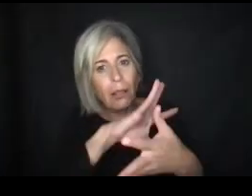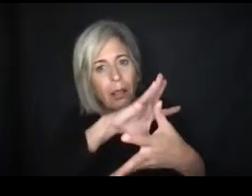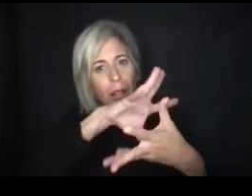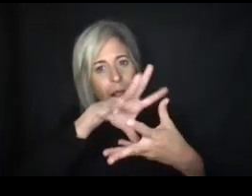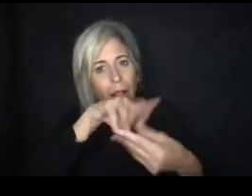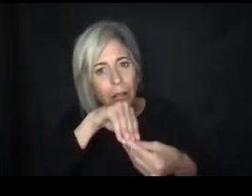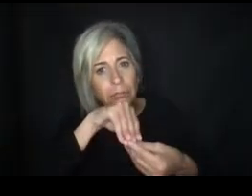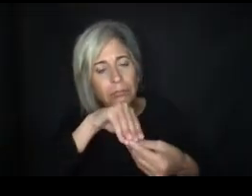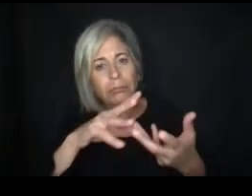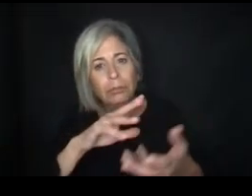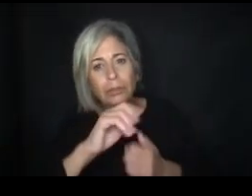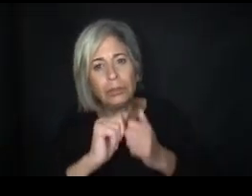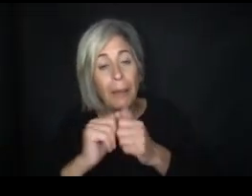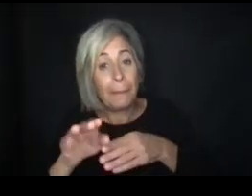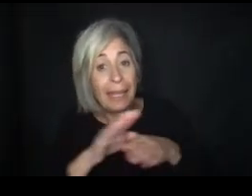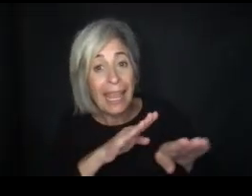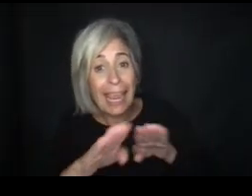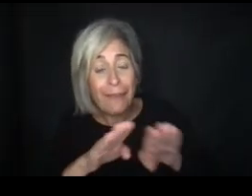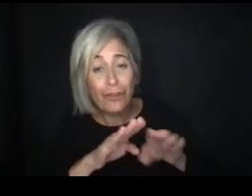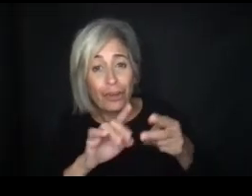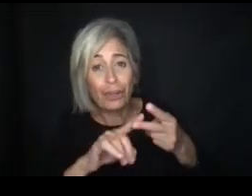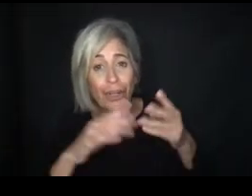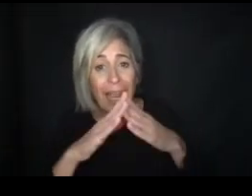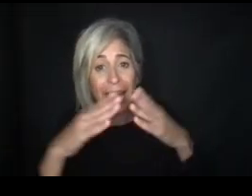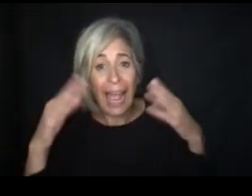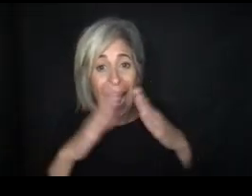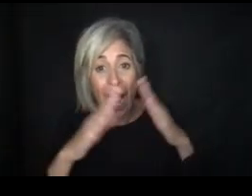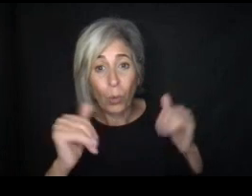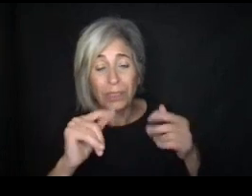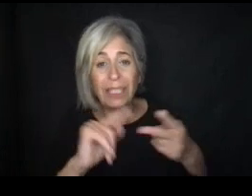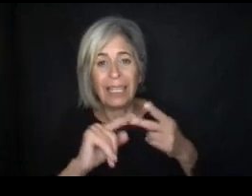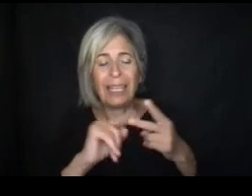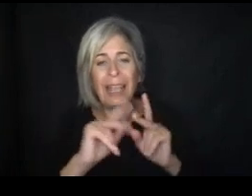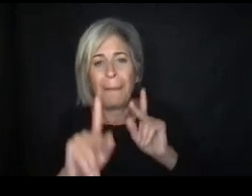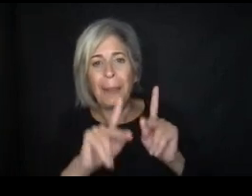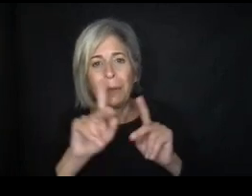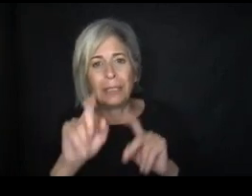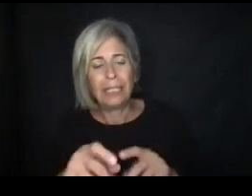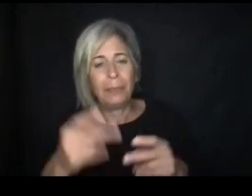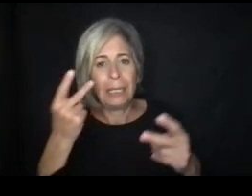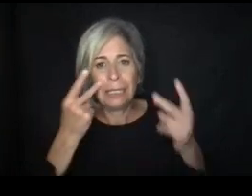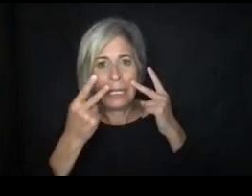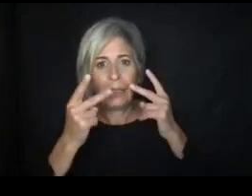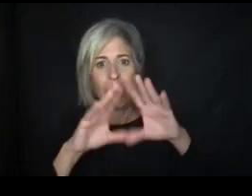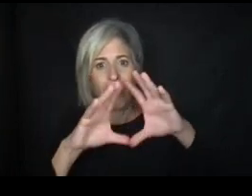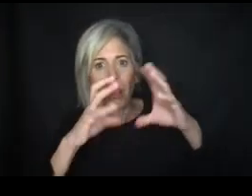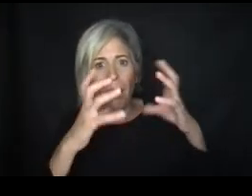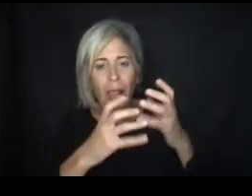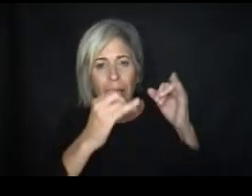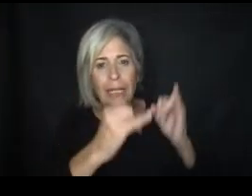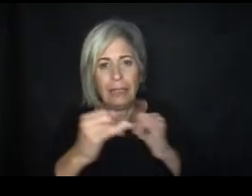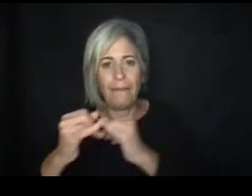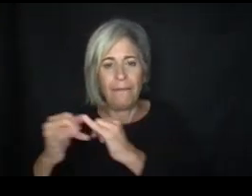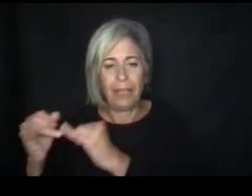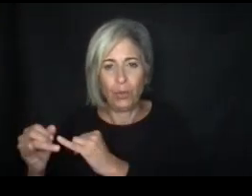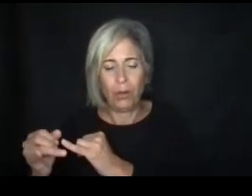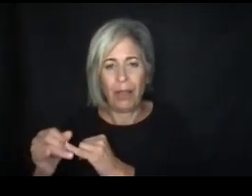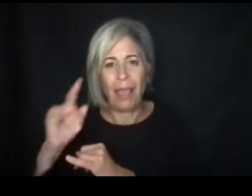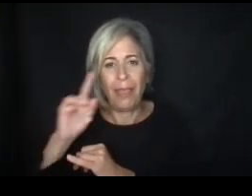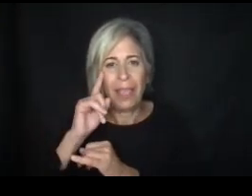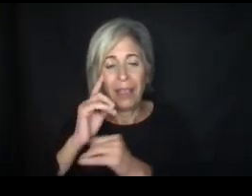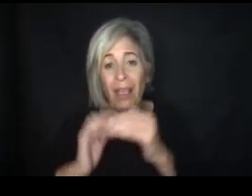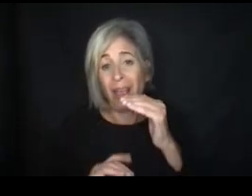The behavioral health piece, the housing, people have to be seen as an entire individual. And I think up